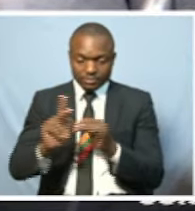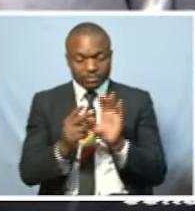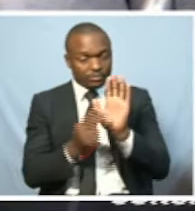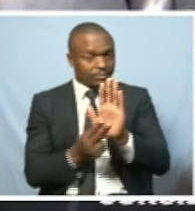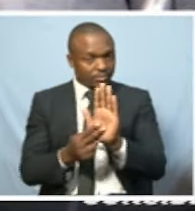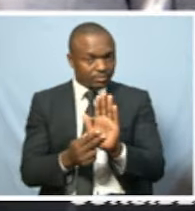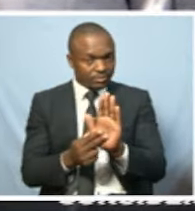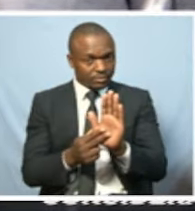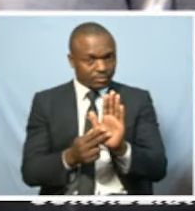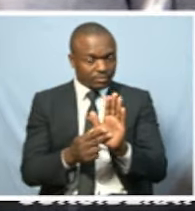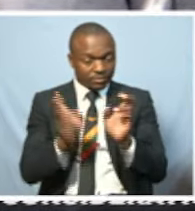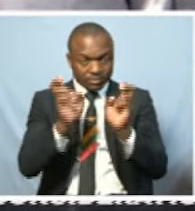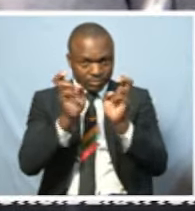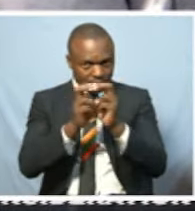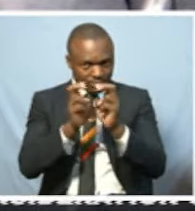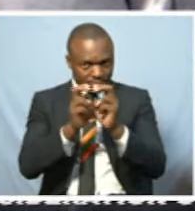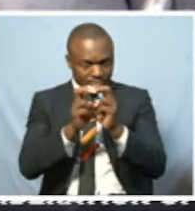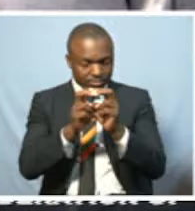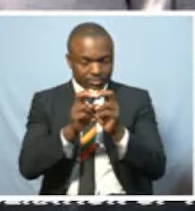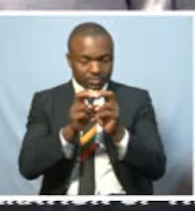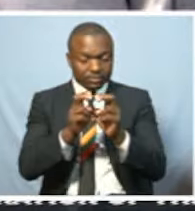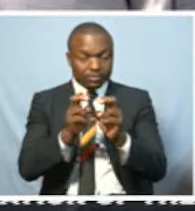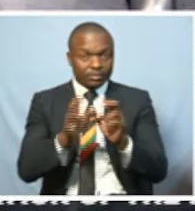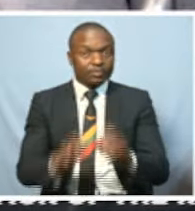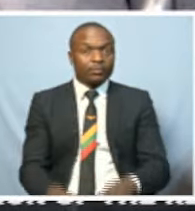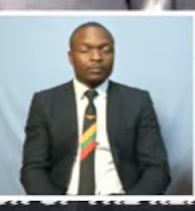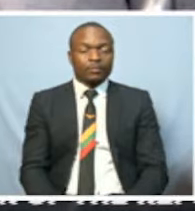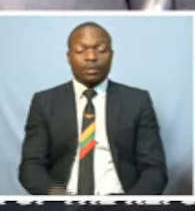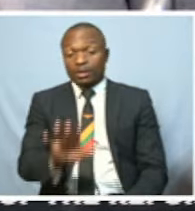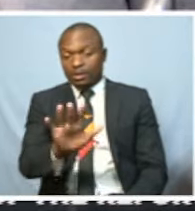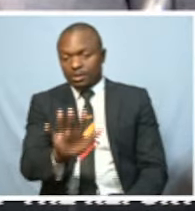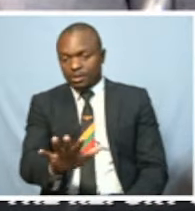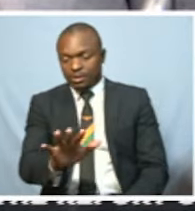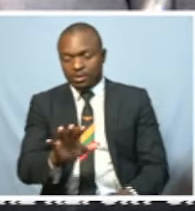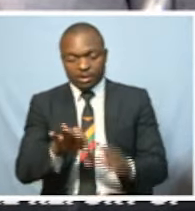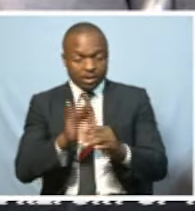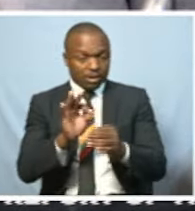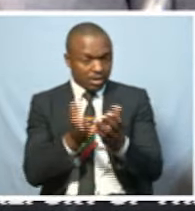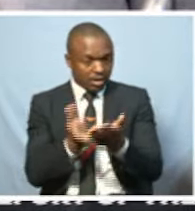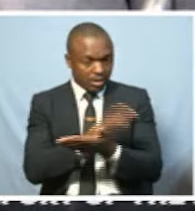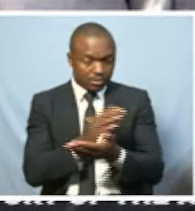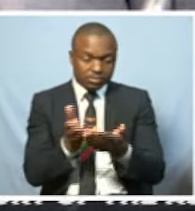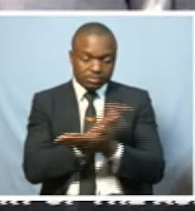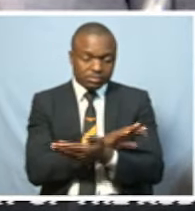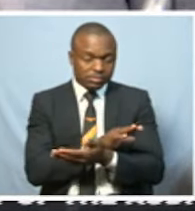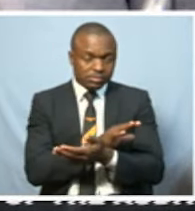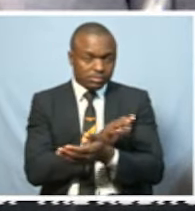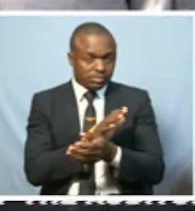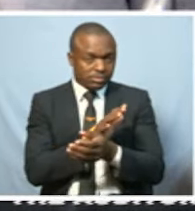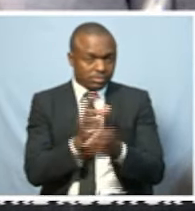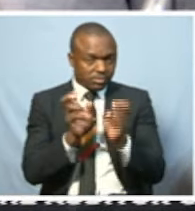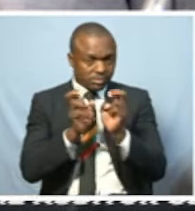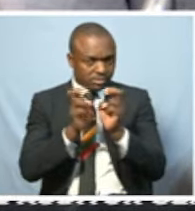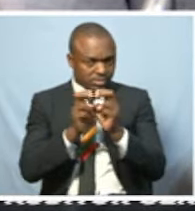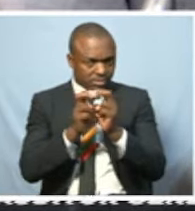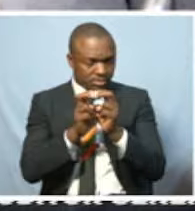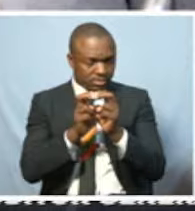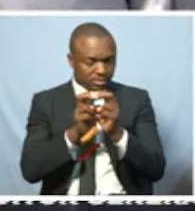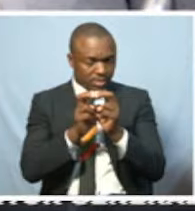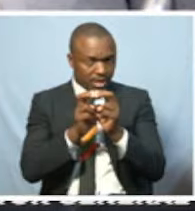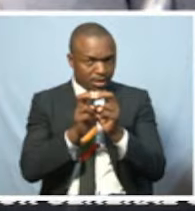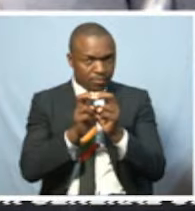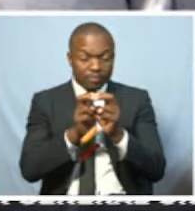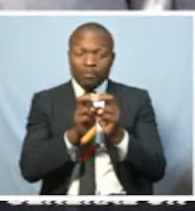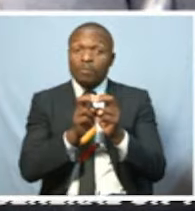actual contract that he signed. So there you will find the pages for the contract, the offer and the acceptance. So